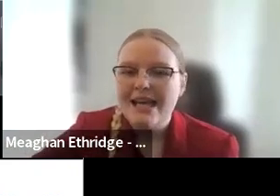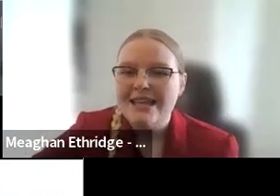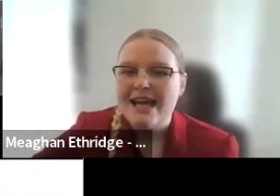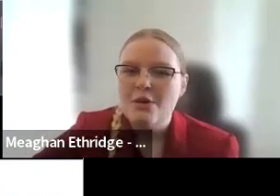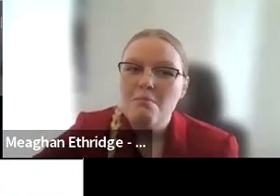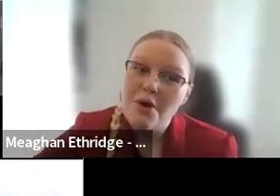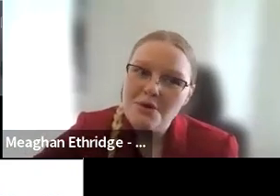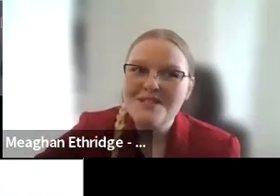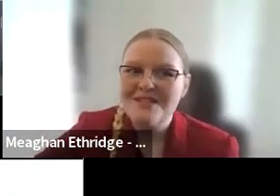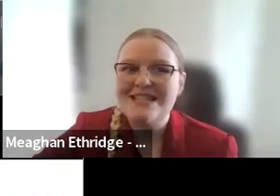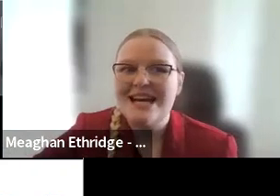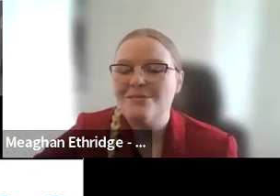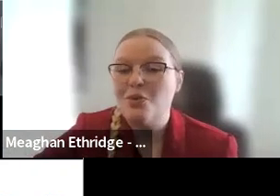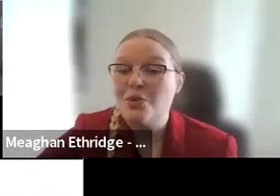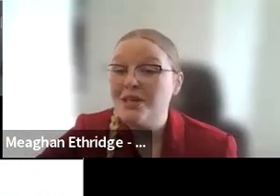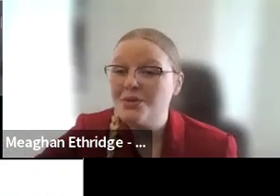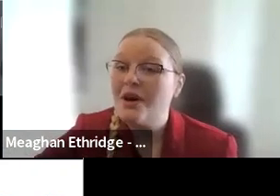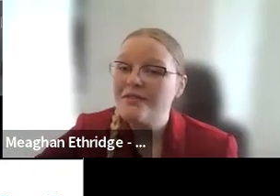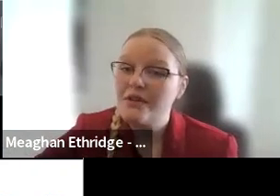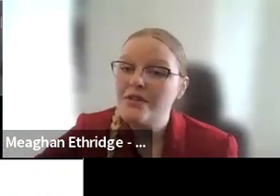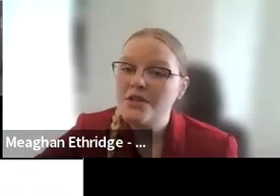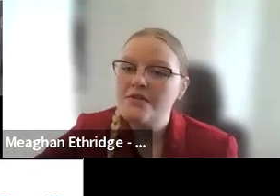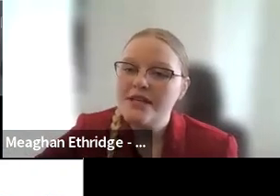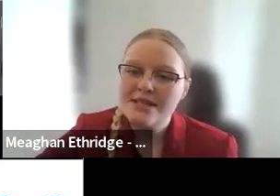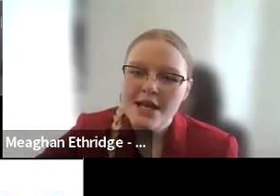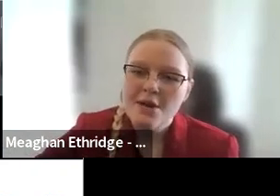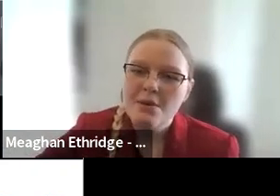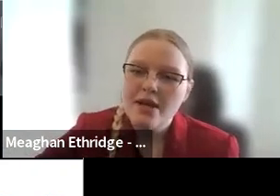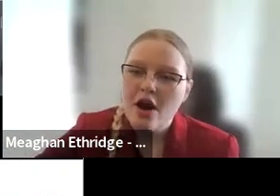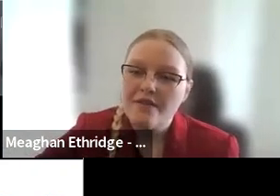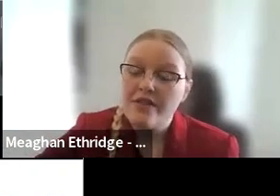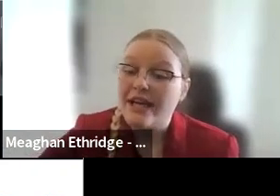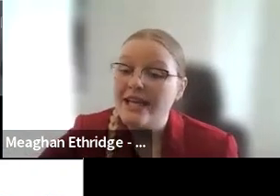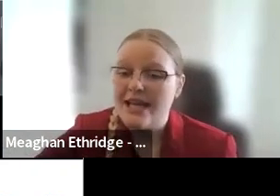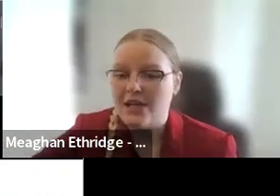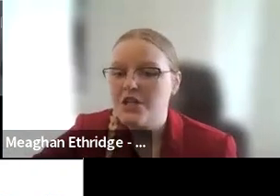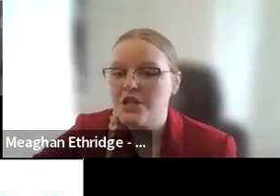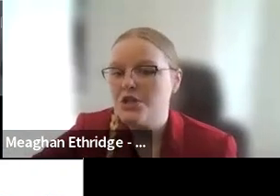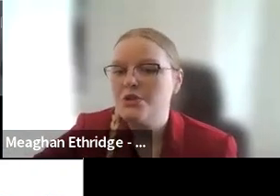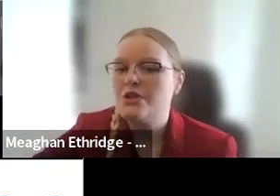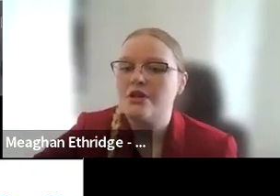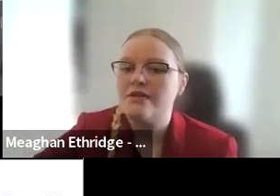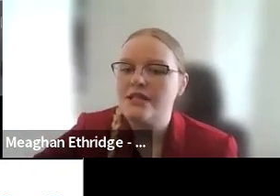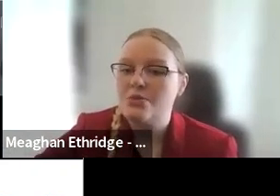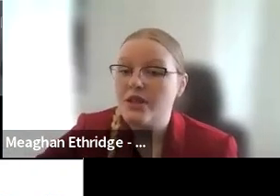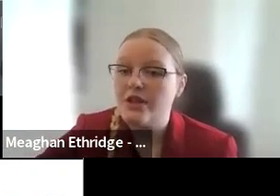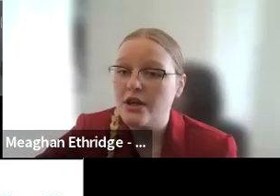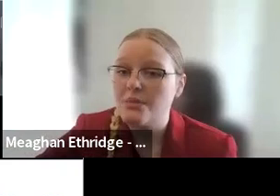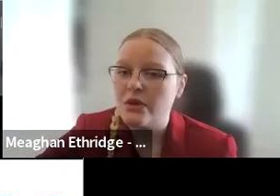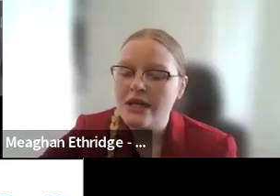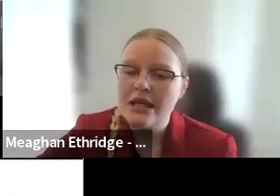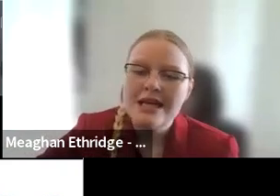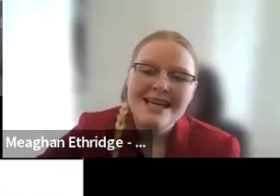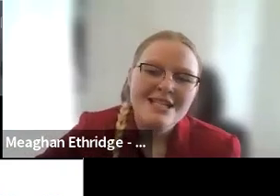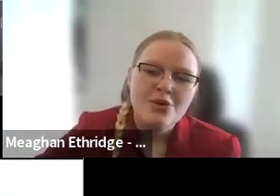like to highlight that most of the time we don't offer the service, but we offer the connection to the services within